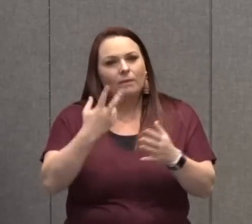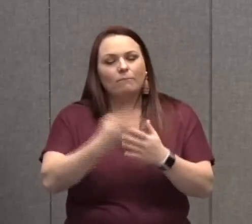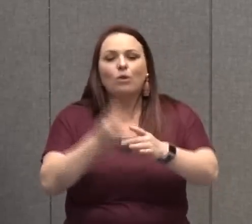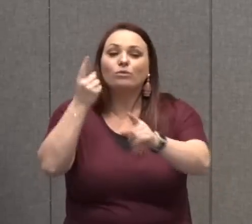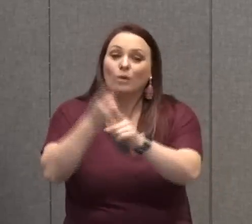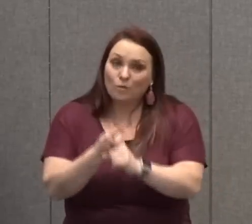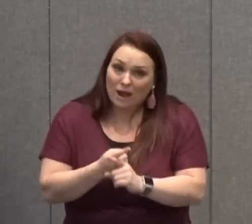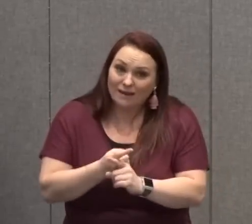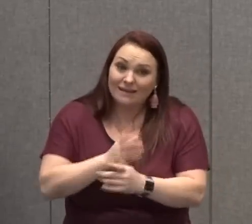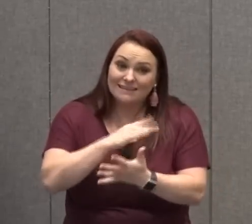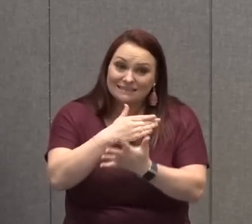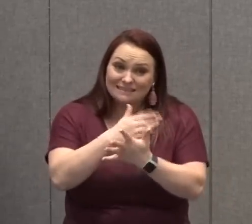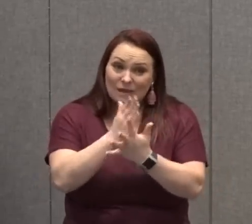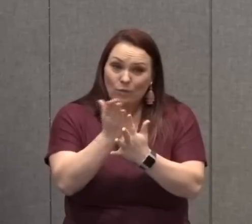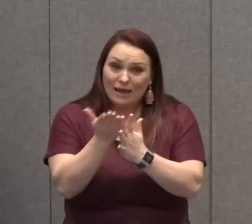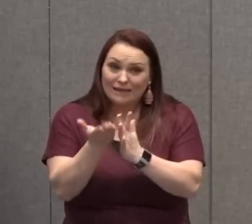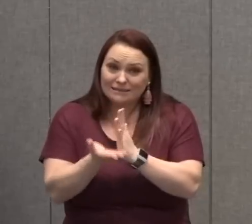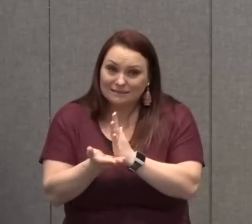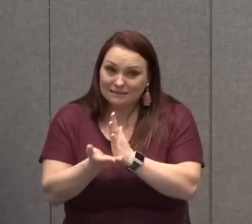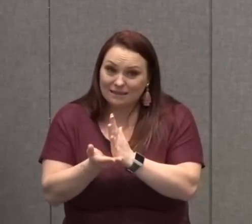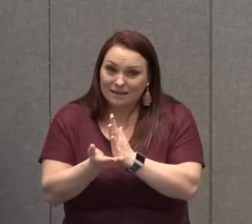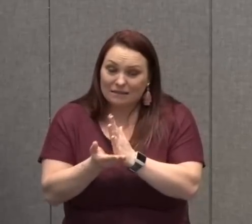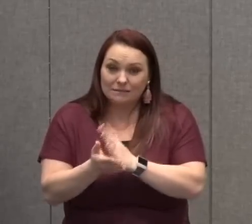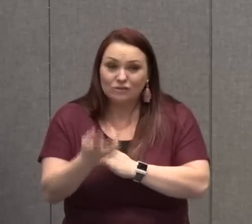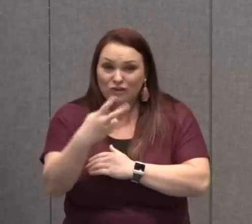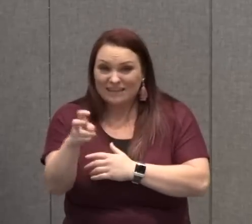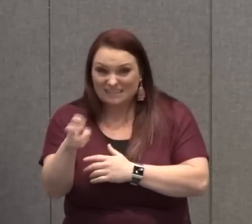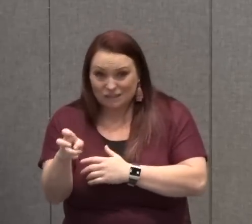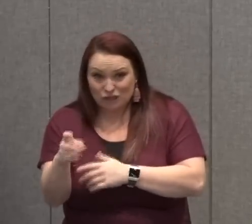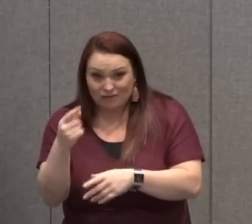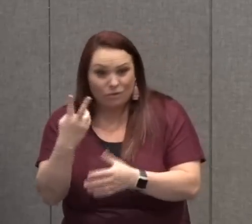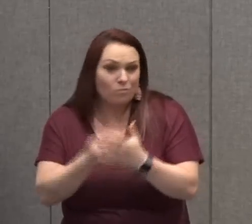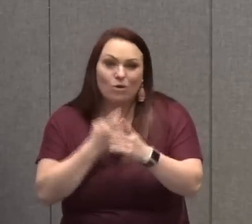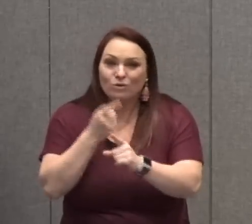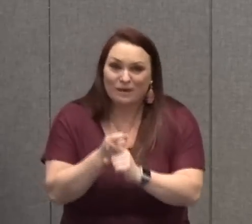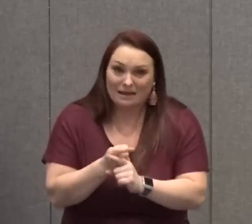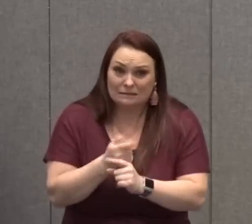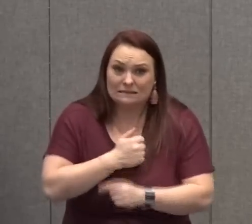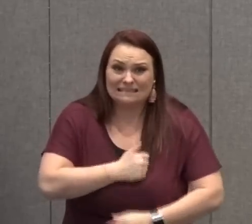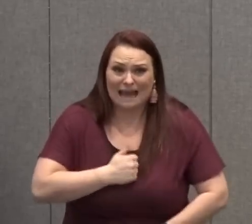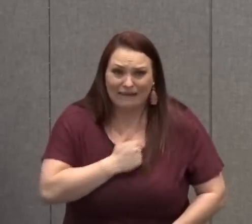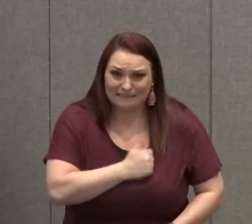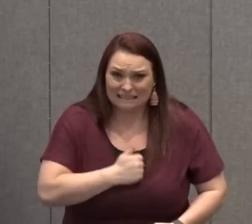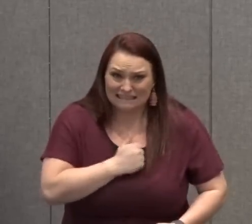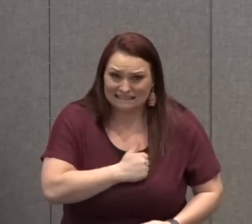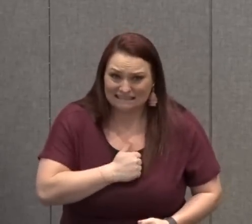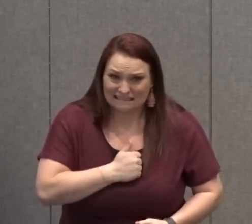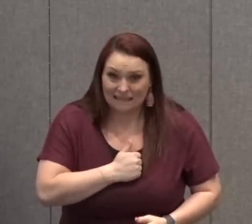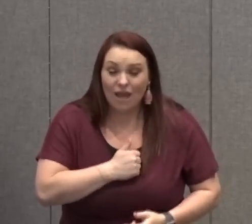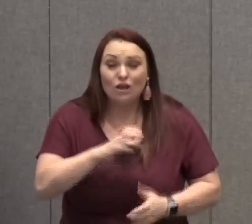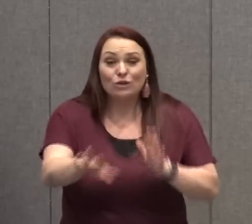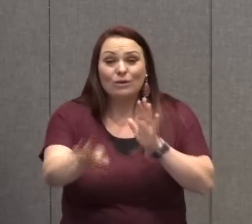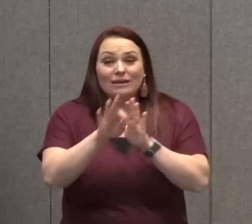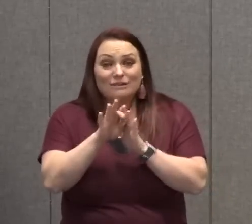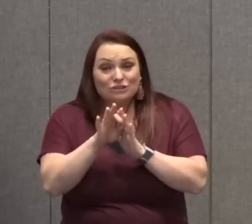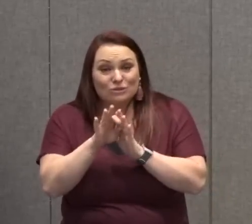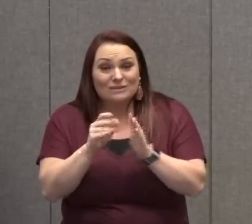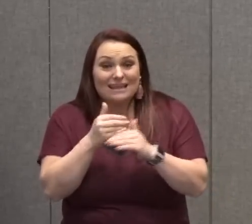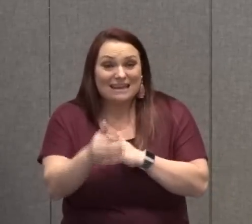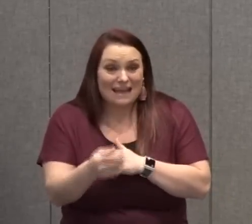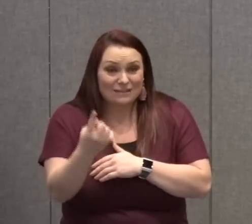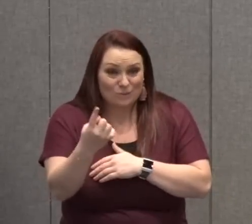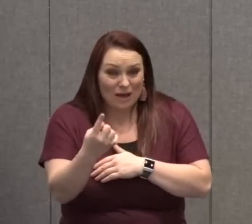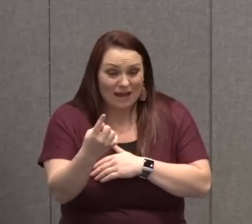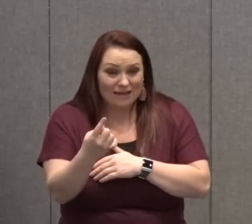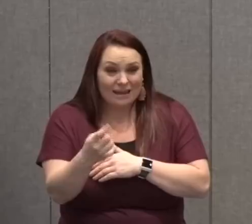right thank you sorry that's okay you get to choose the next category and I'm gonna review my notes all right we haven't done